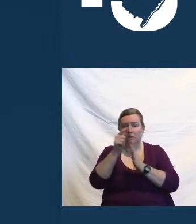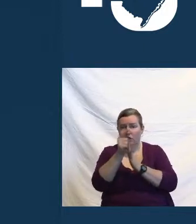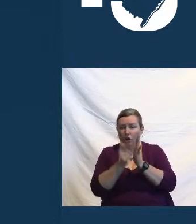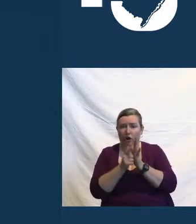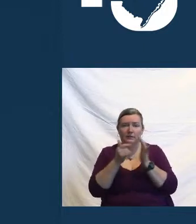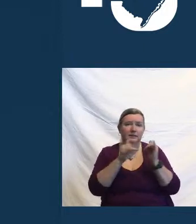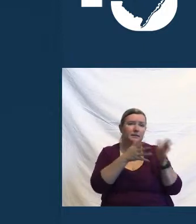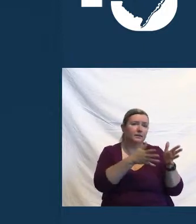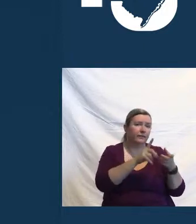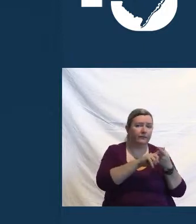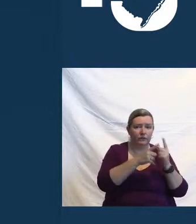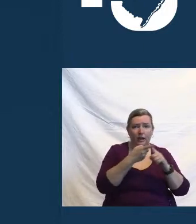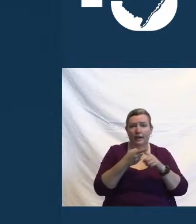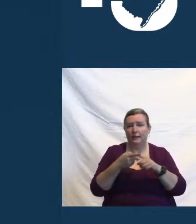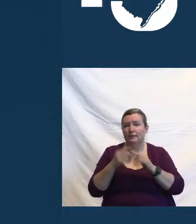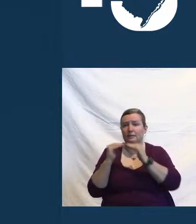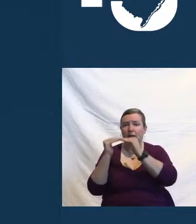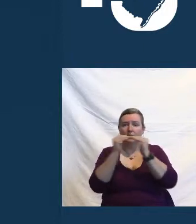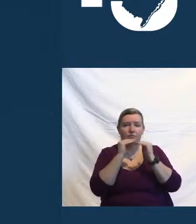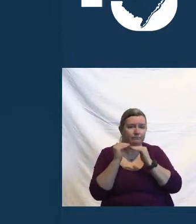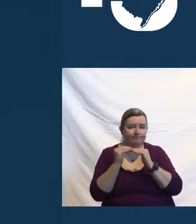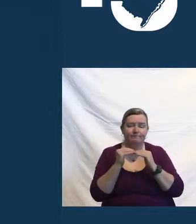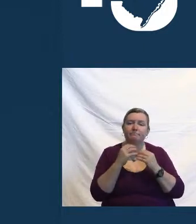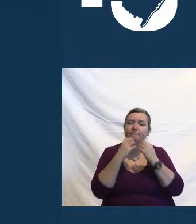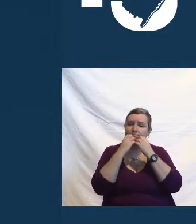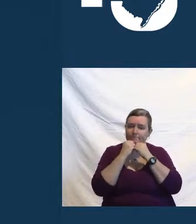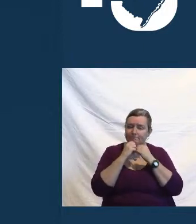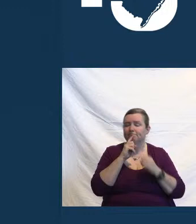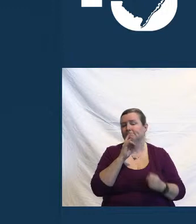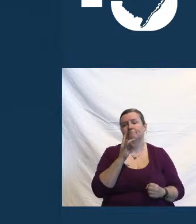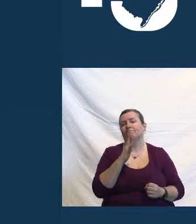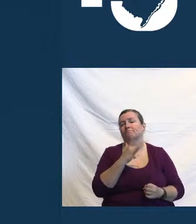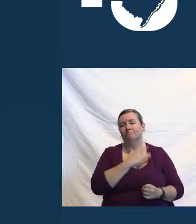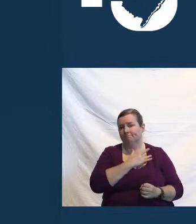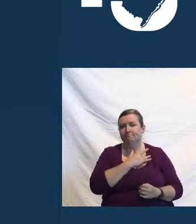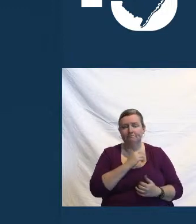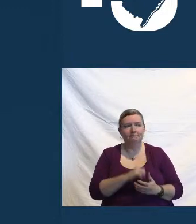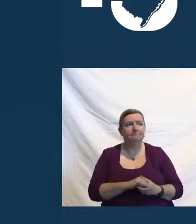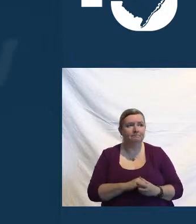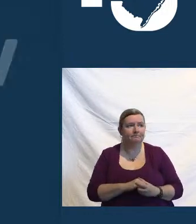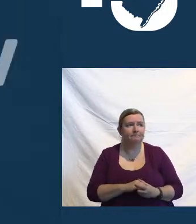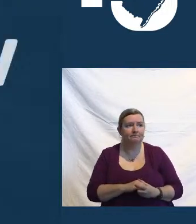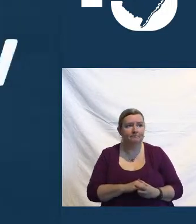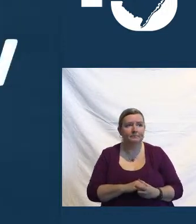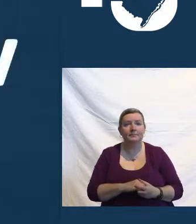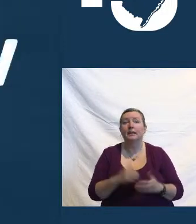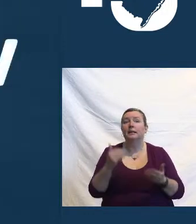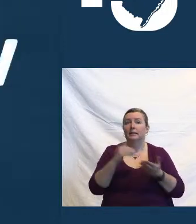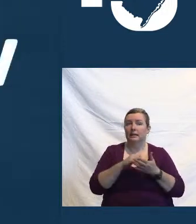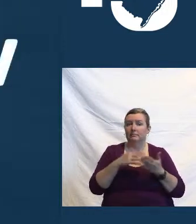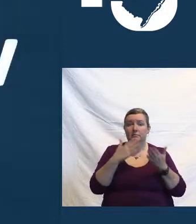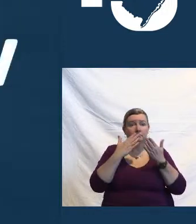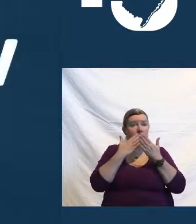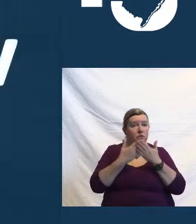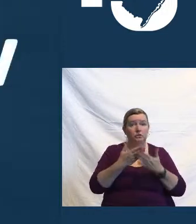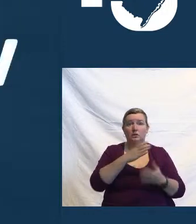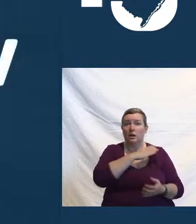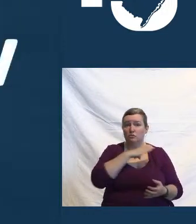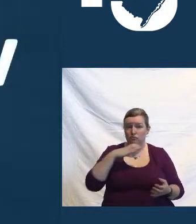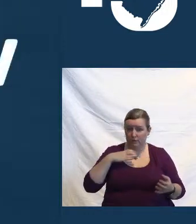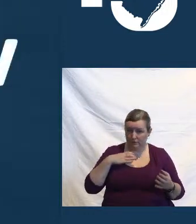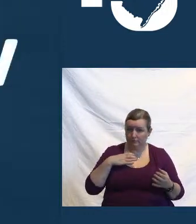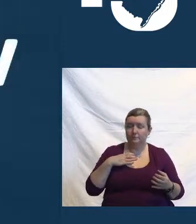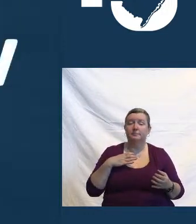his colleagues. And with the heaviest of heart, we will end on that note. So again, I want to thank our congressional delegation for their efforts